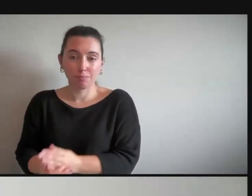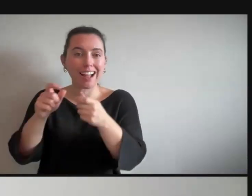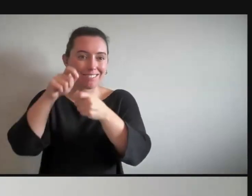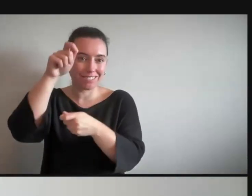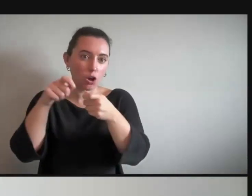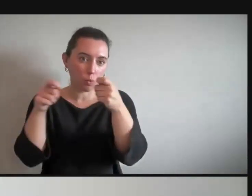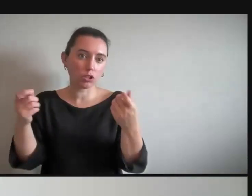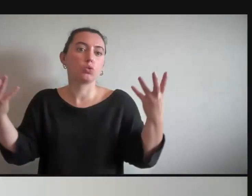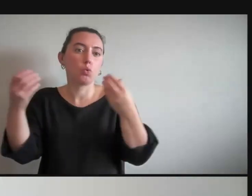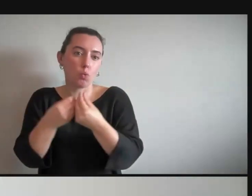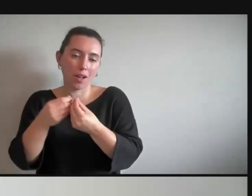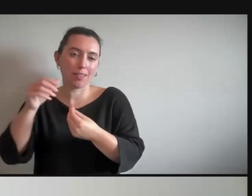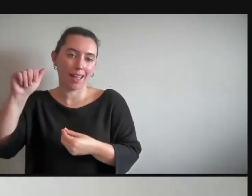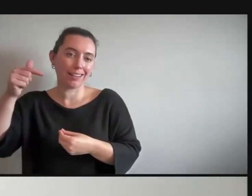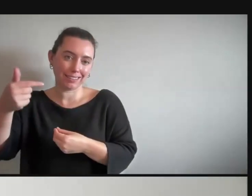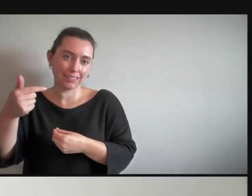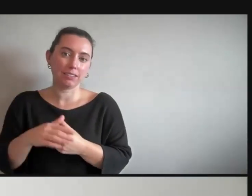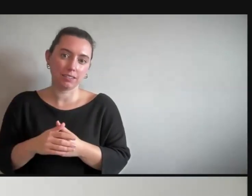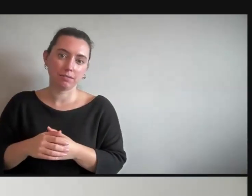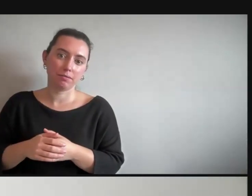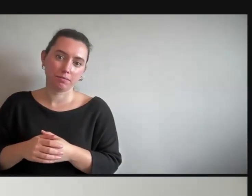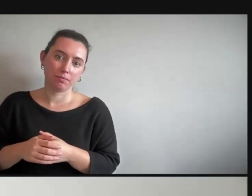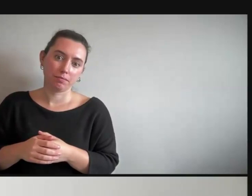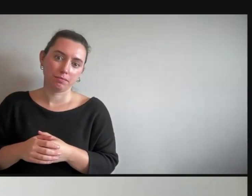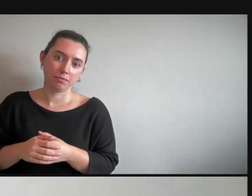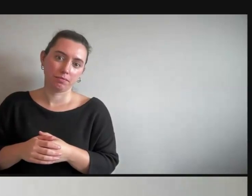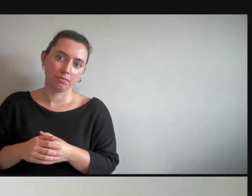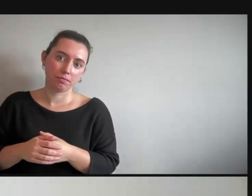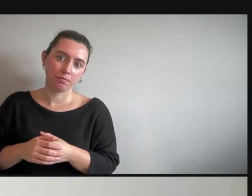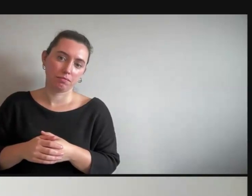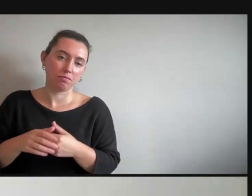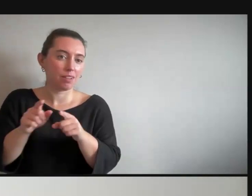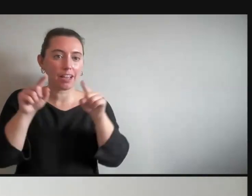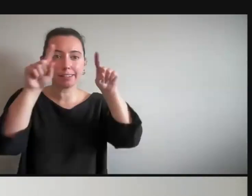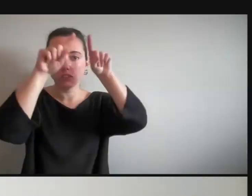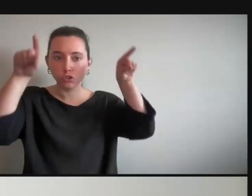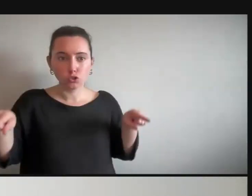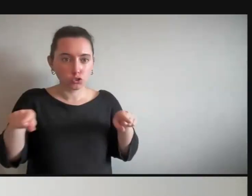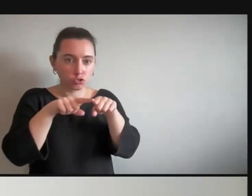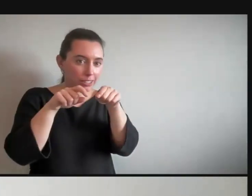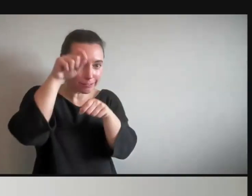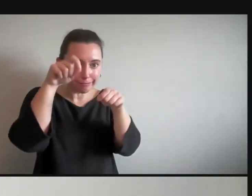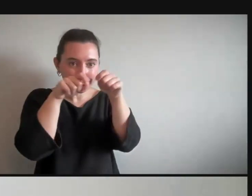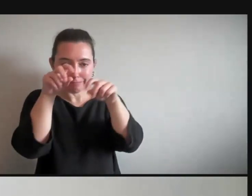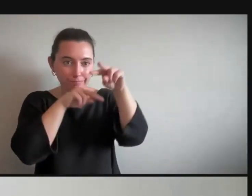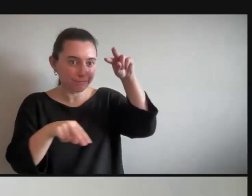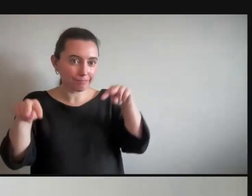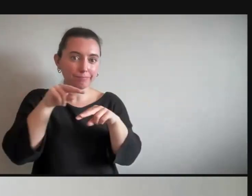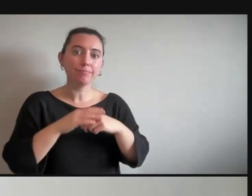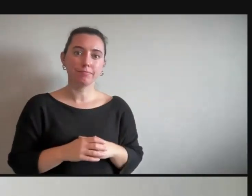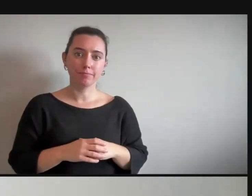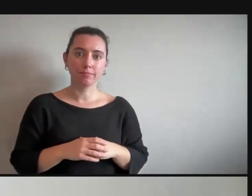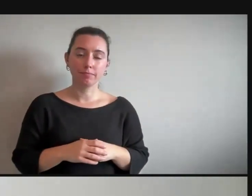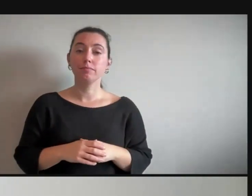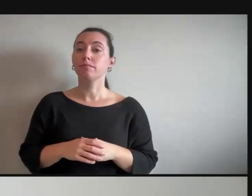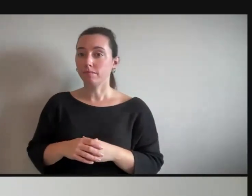assistive technologies with simple screen examinations, etc. Okay, John